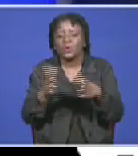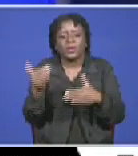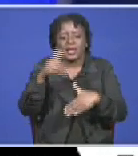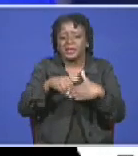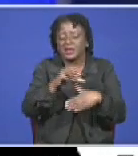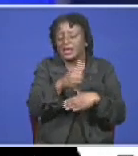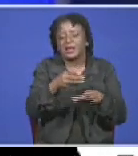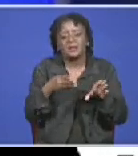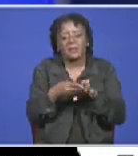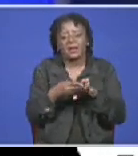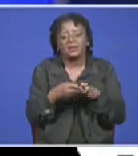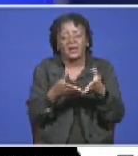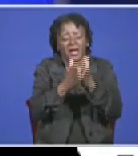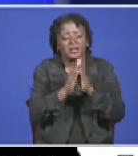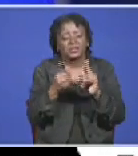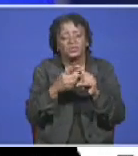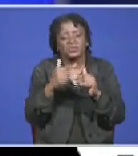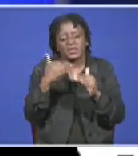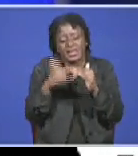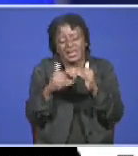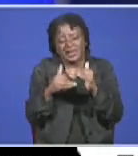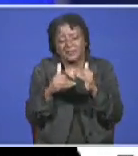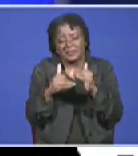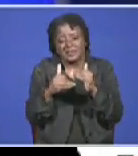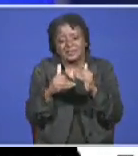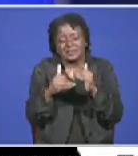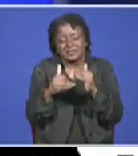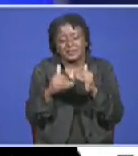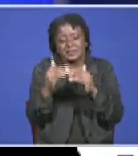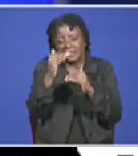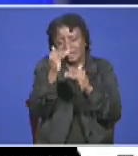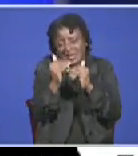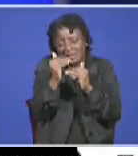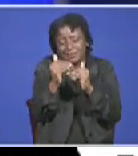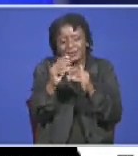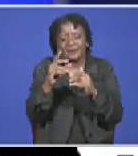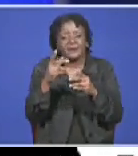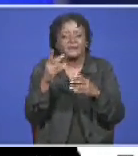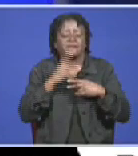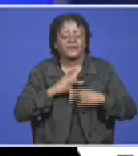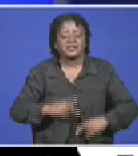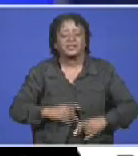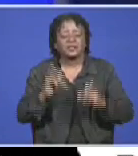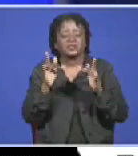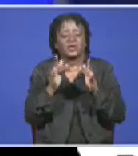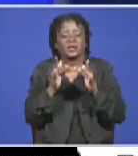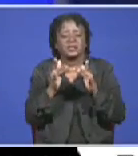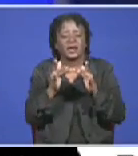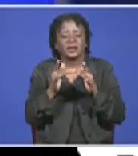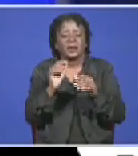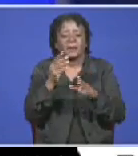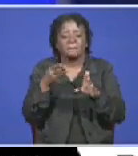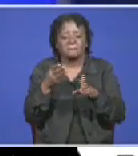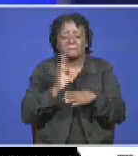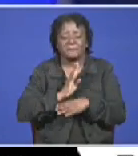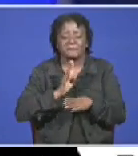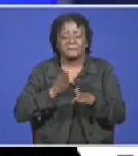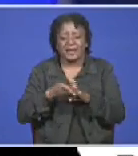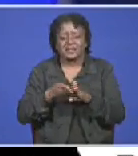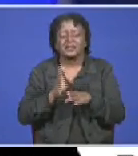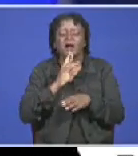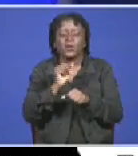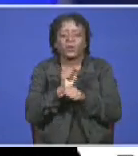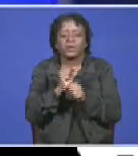are requested to limit physical contact with persons or public surfaces. Banks are actively working with their employees to